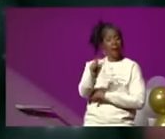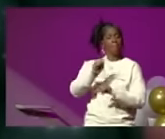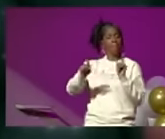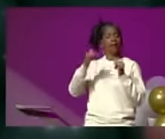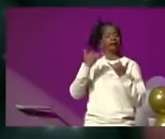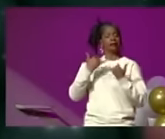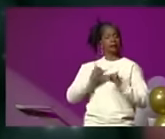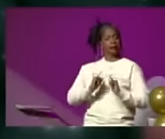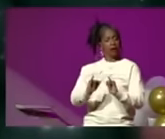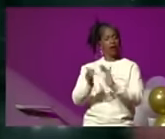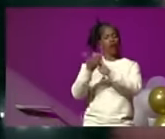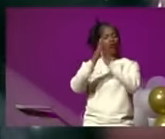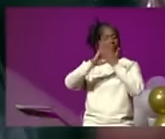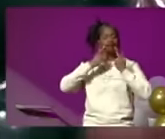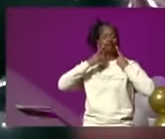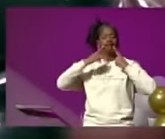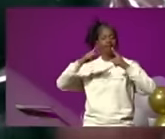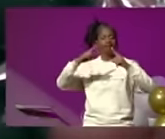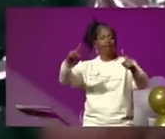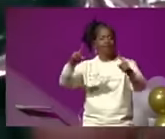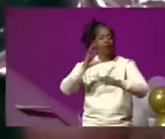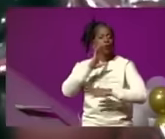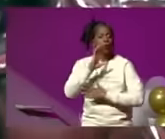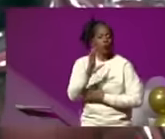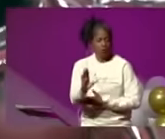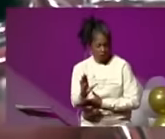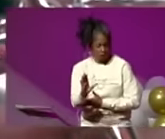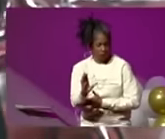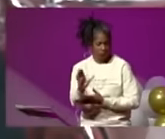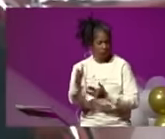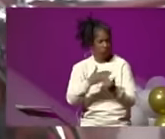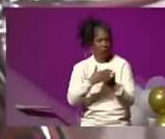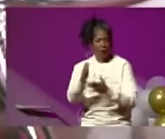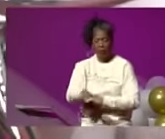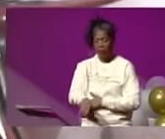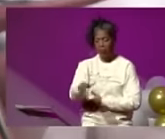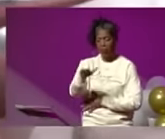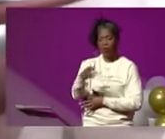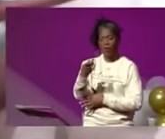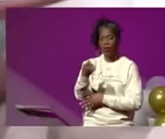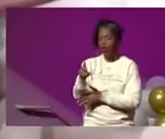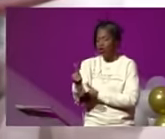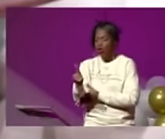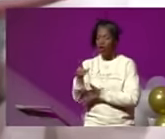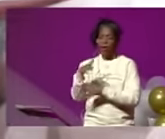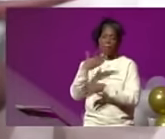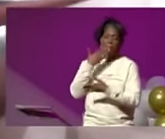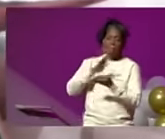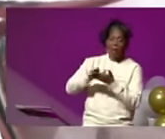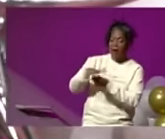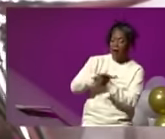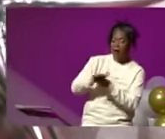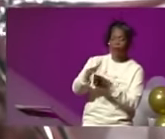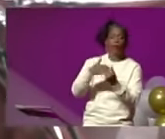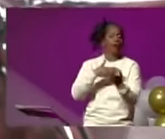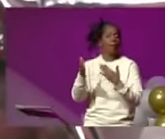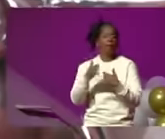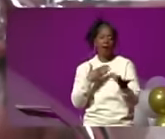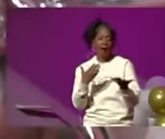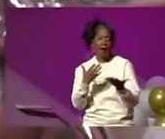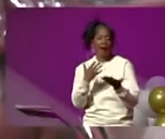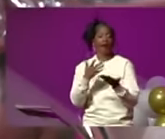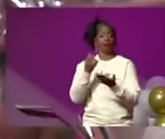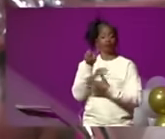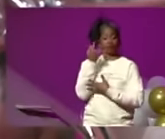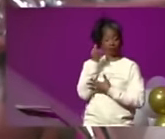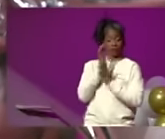going to transform and redefine where you are from. And so the text says Jesus is straight out